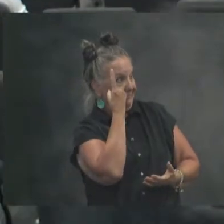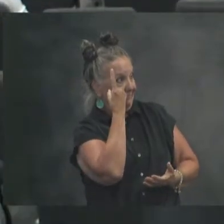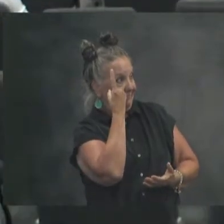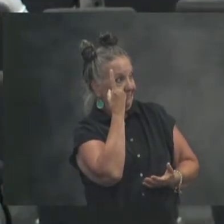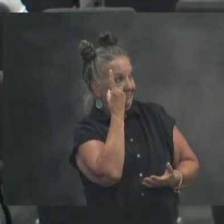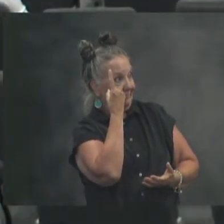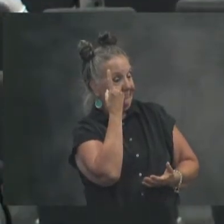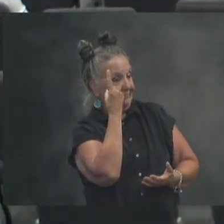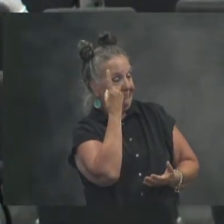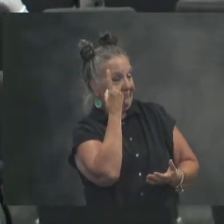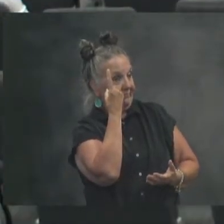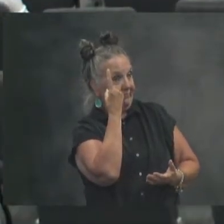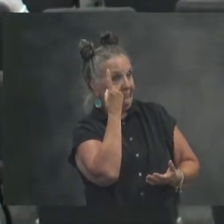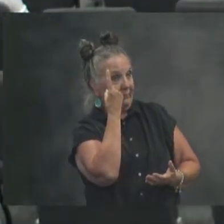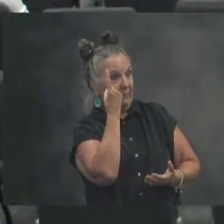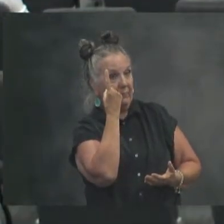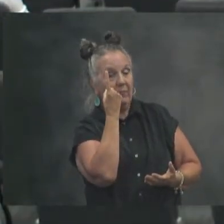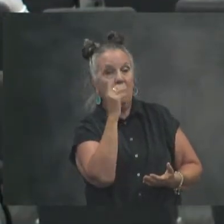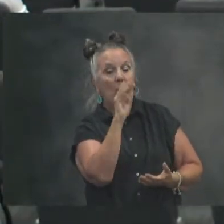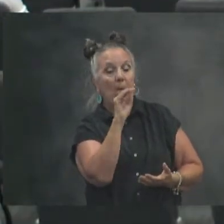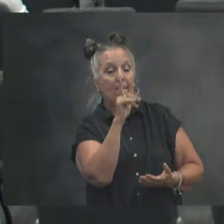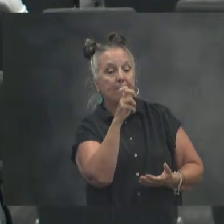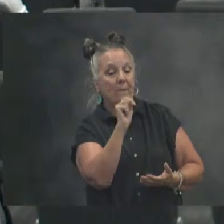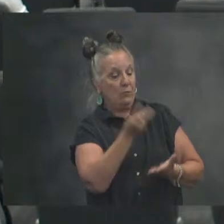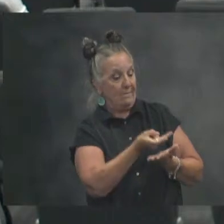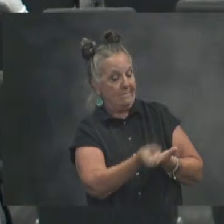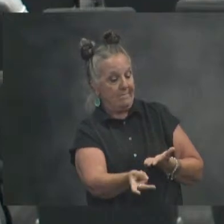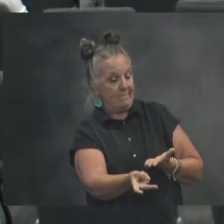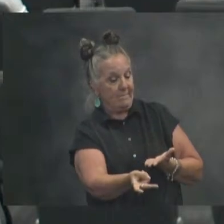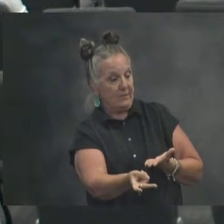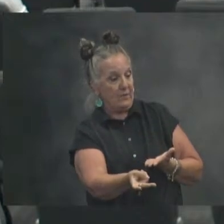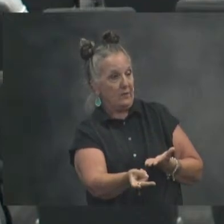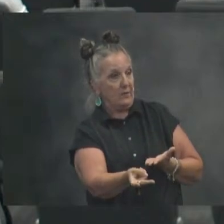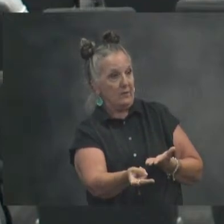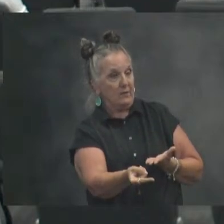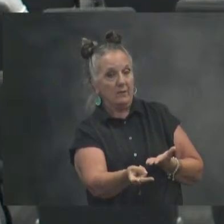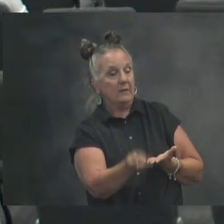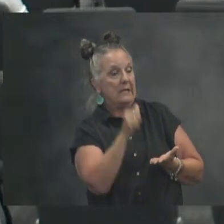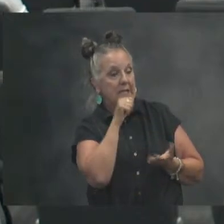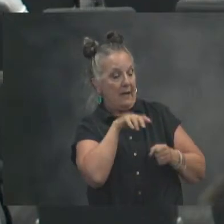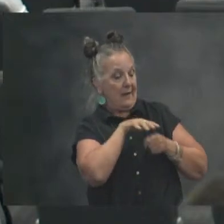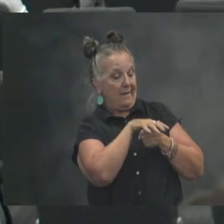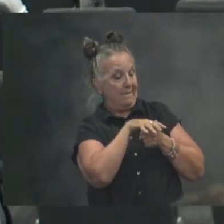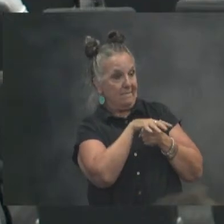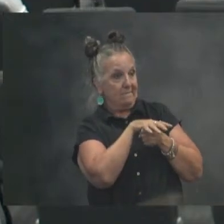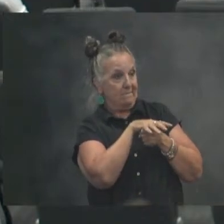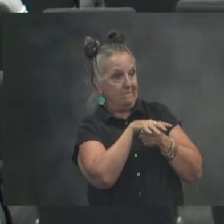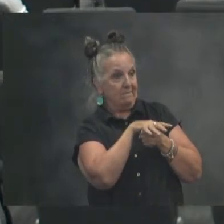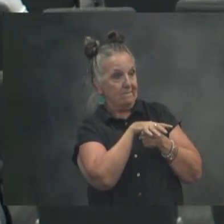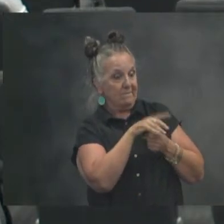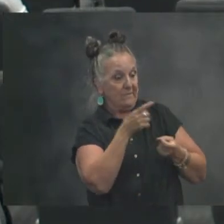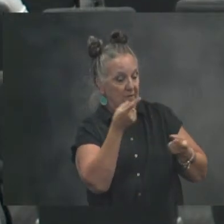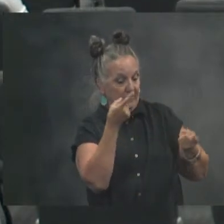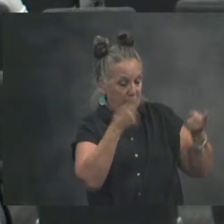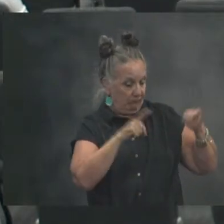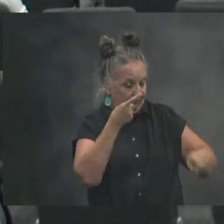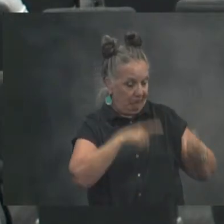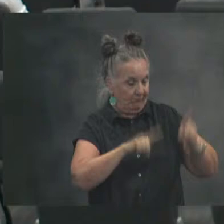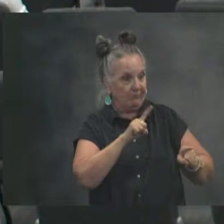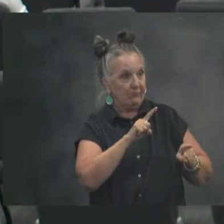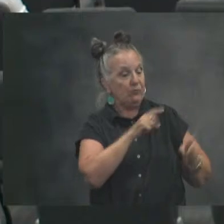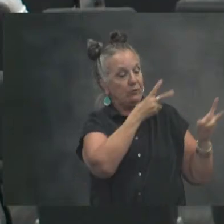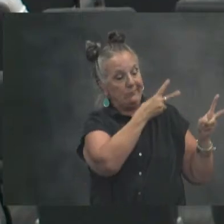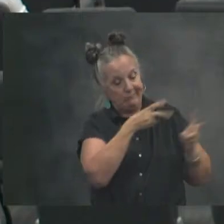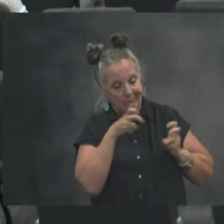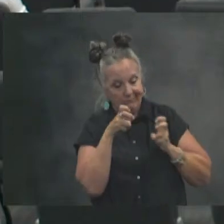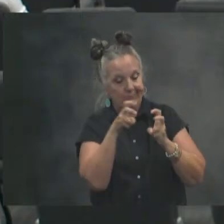is that the motion failed for lack of a majority, and those items were brought to